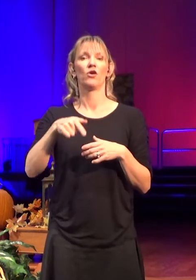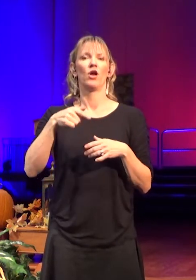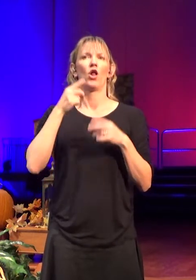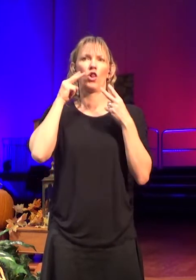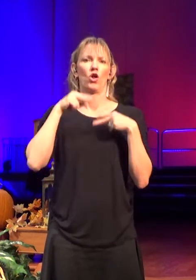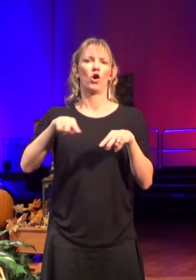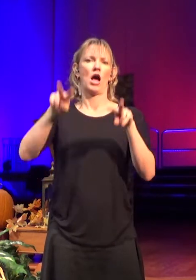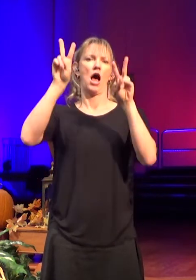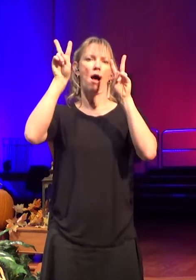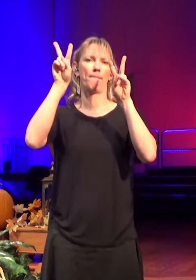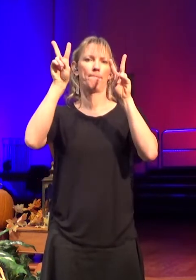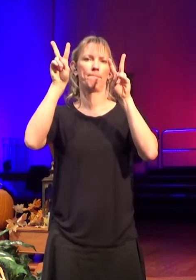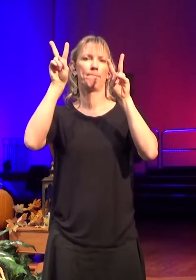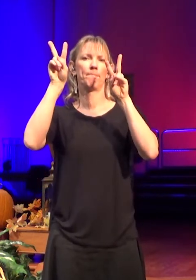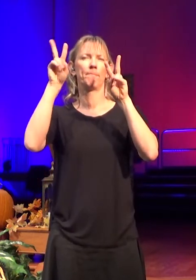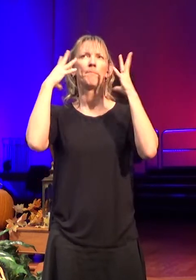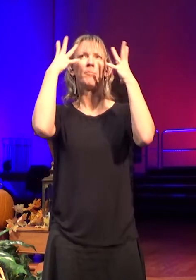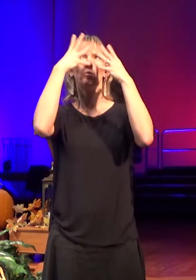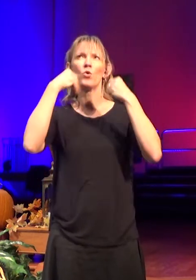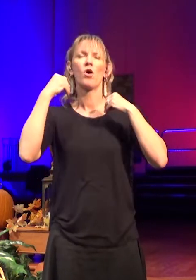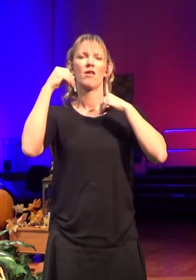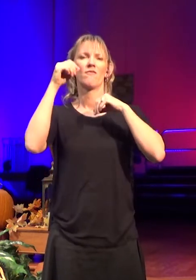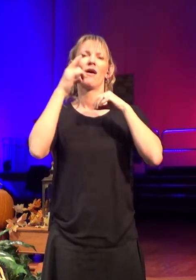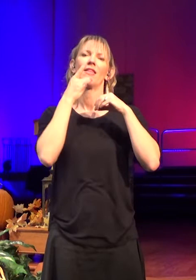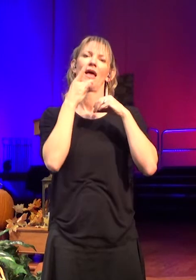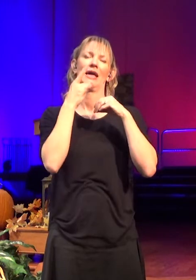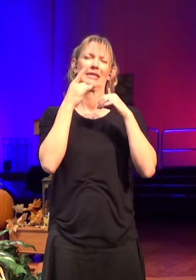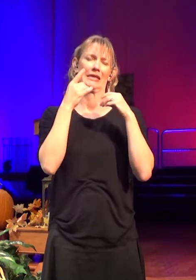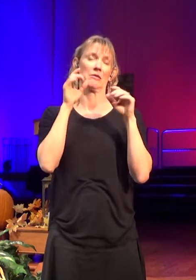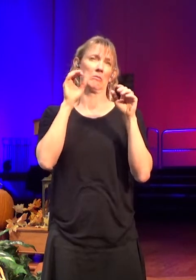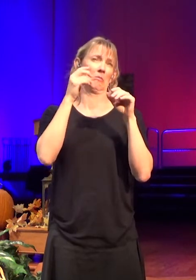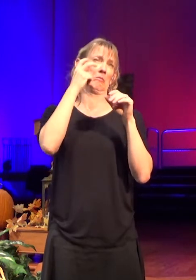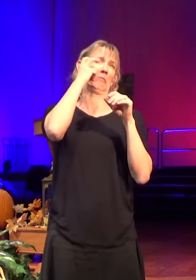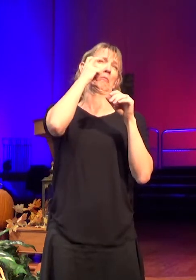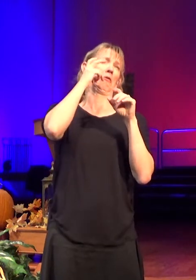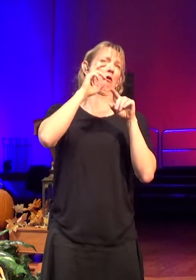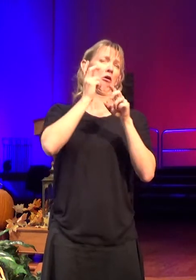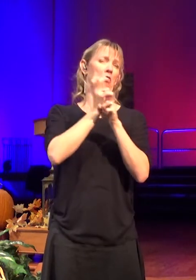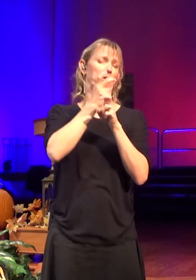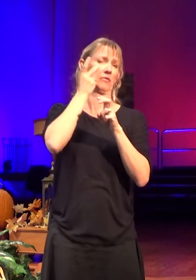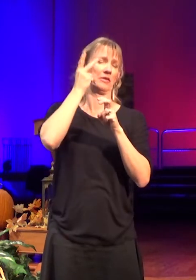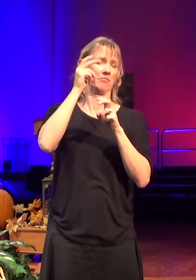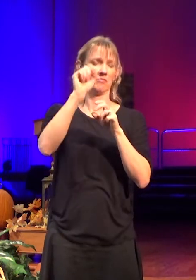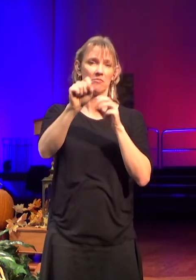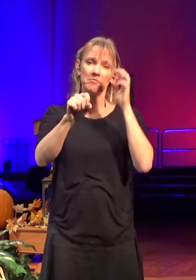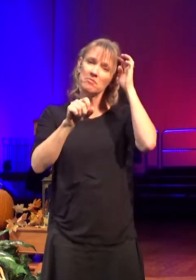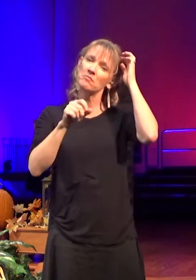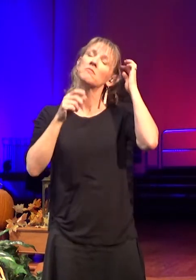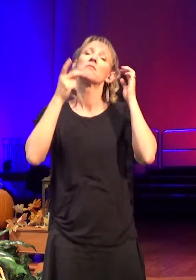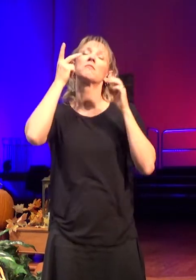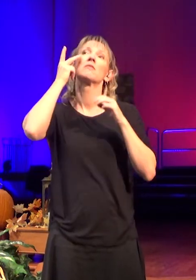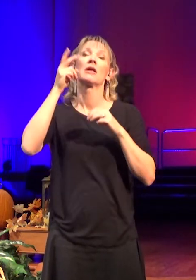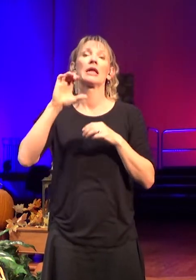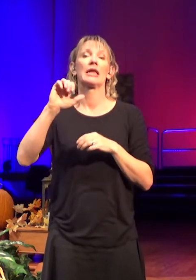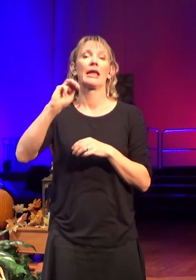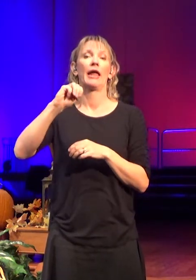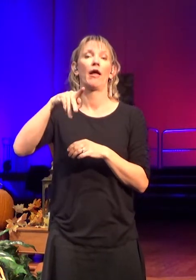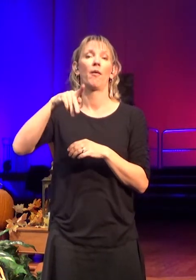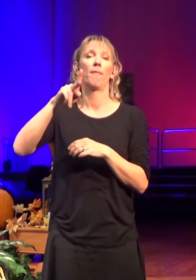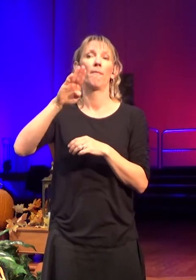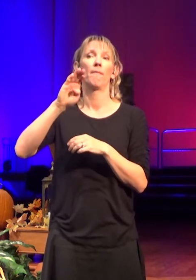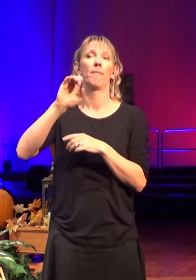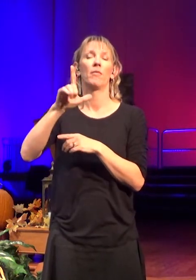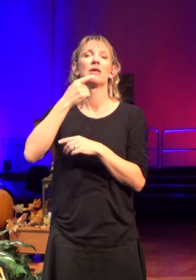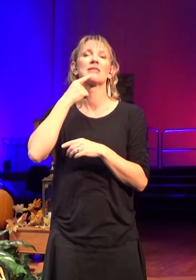you're right here in the sanctuary, take a look up at all these beautiful lights. It's a little blinding at first.